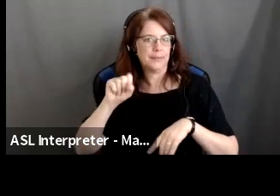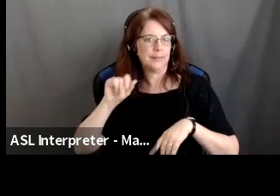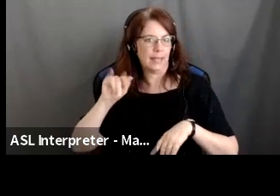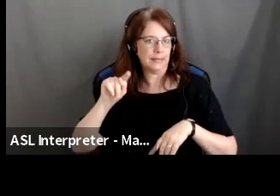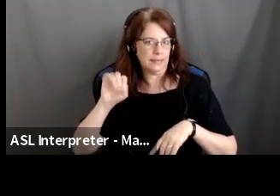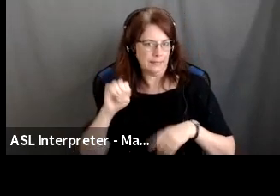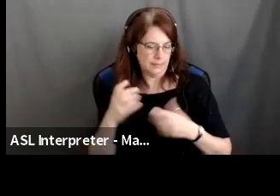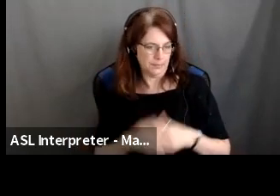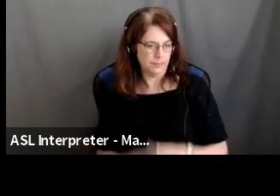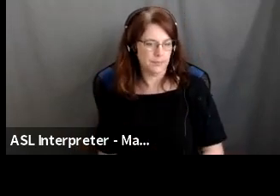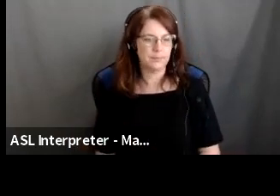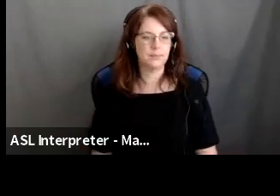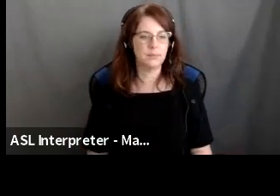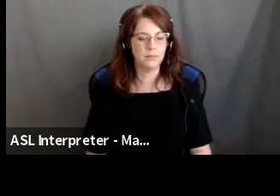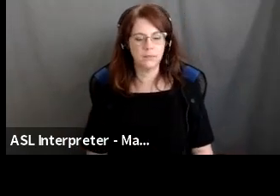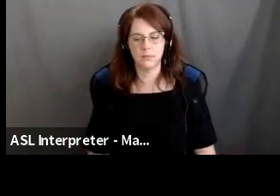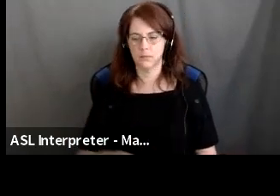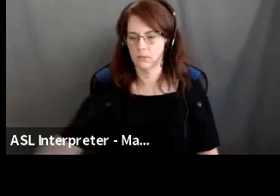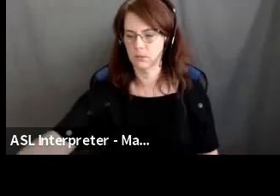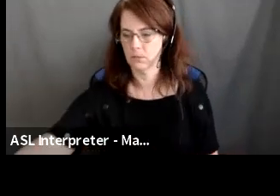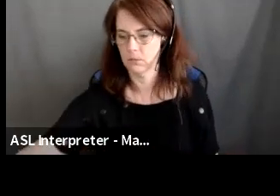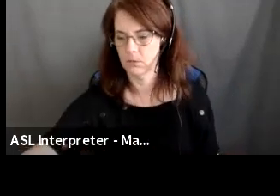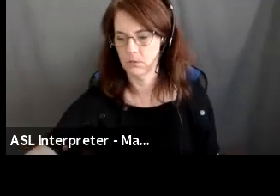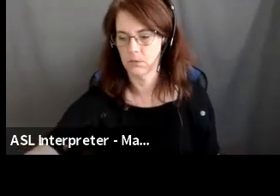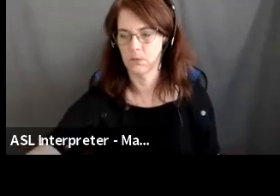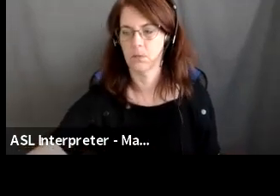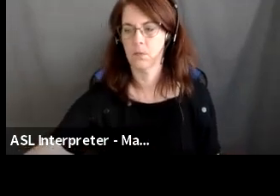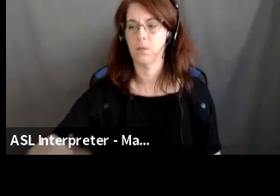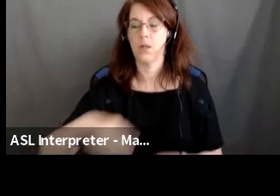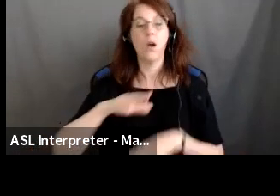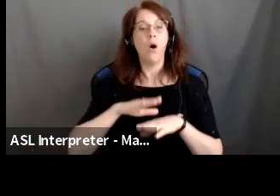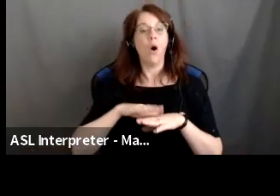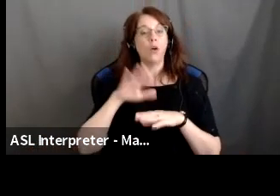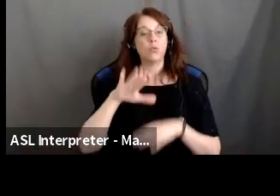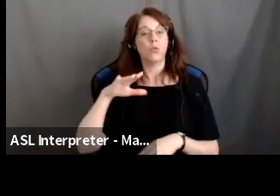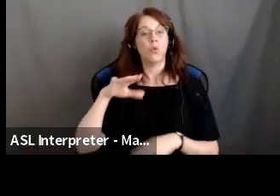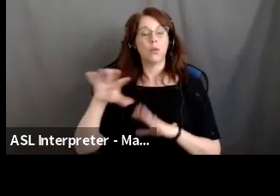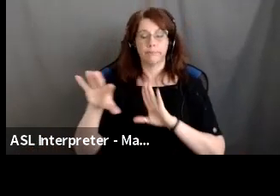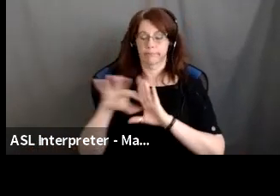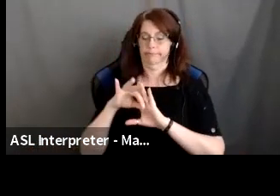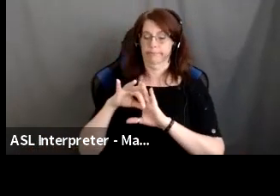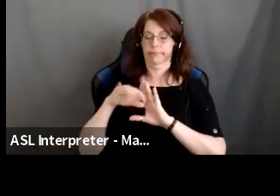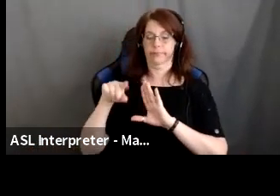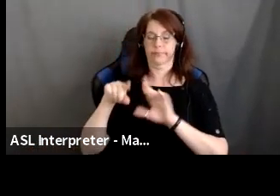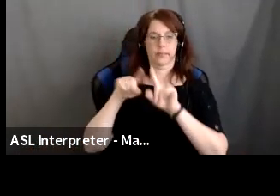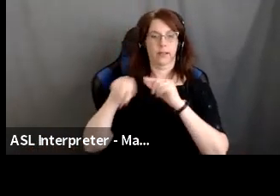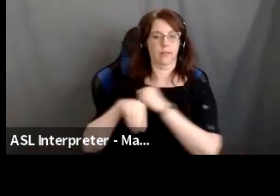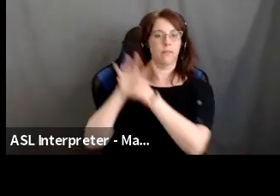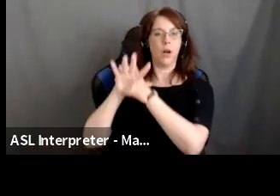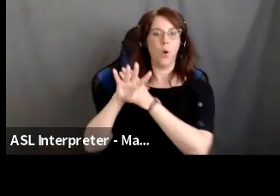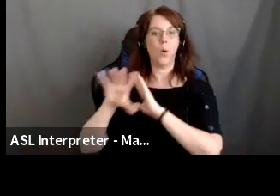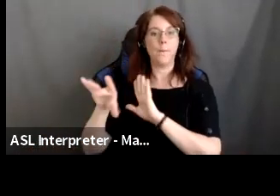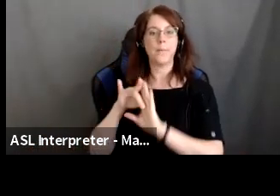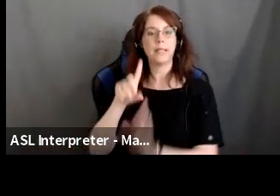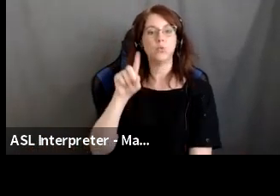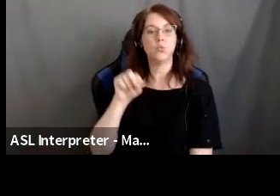And you want to select the do not disturb sign on your platform so that you won't get a